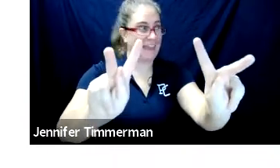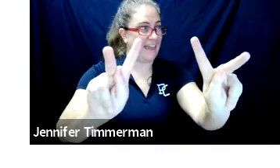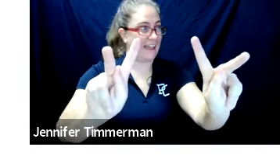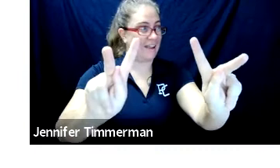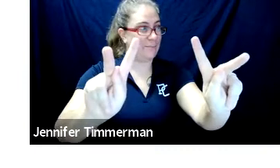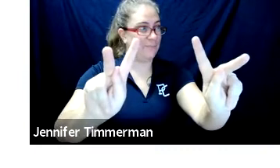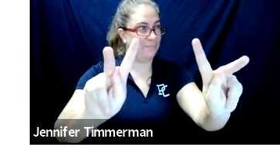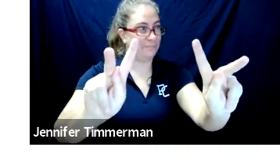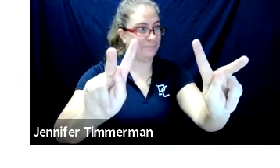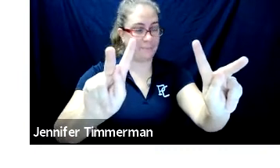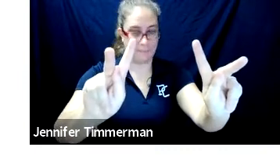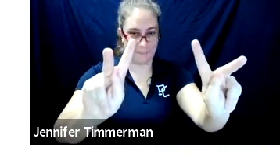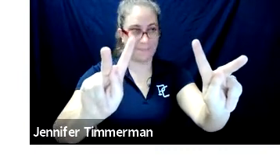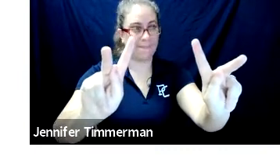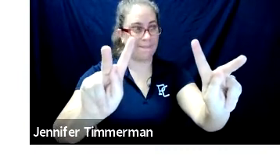K,